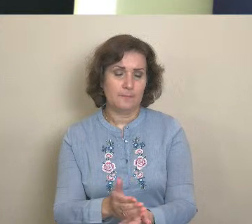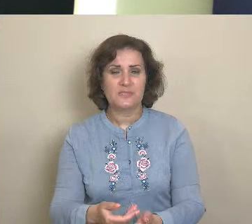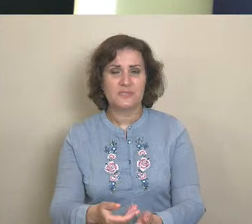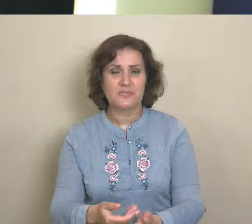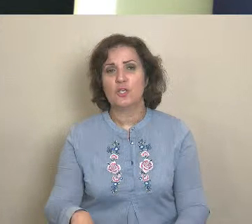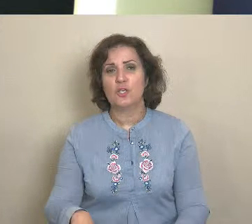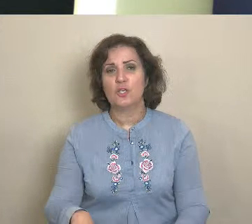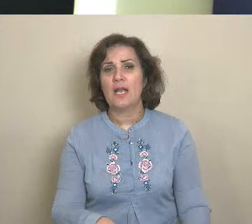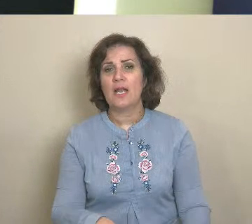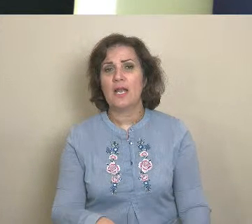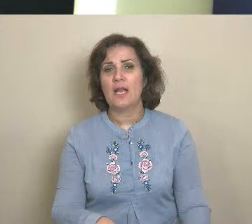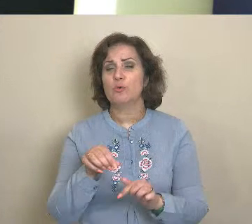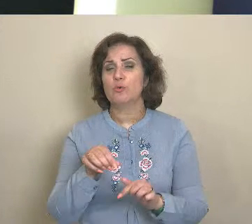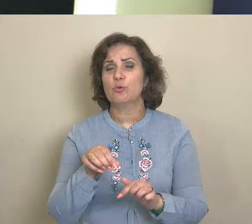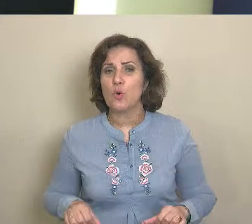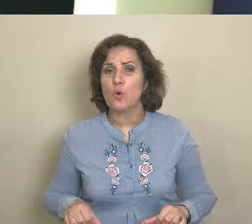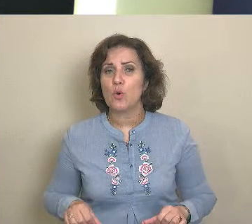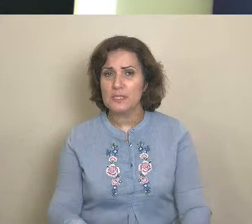that, because